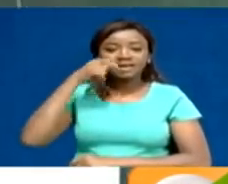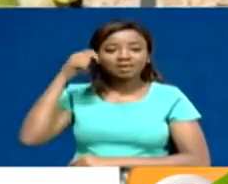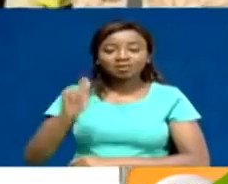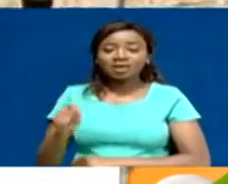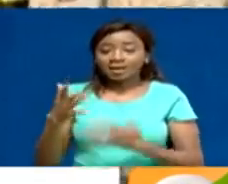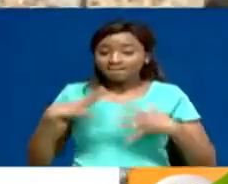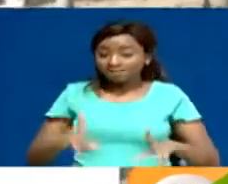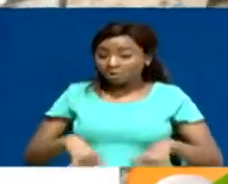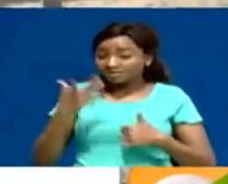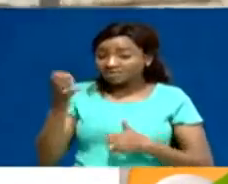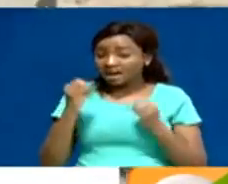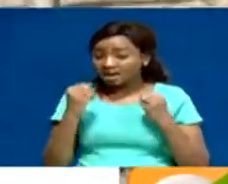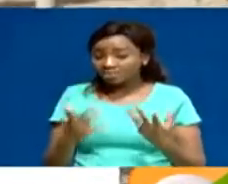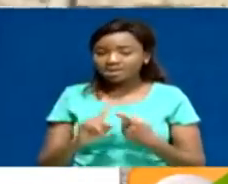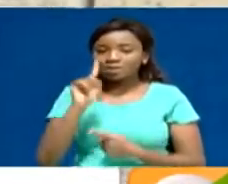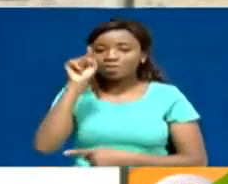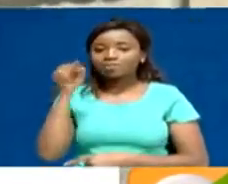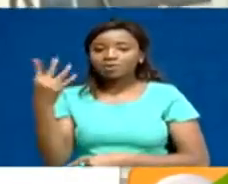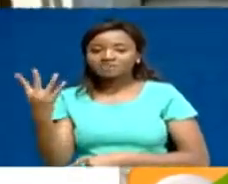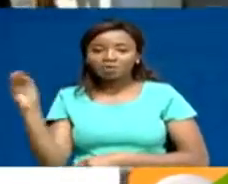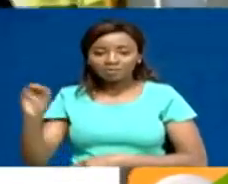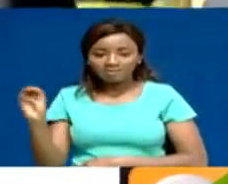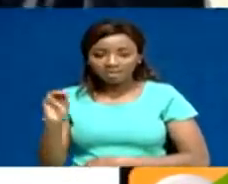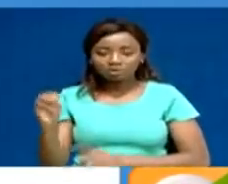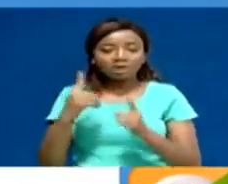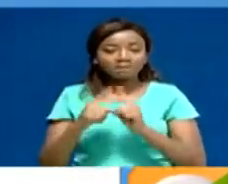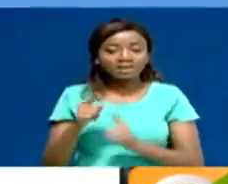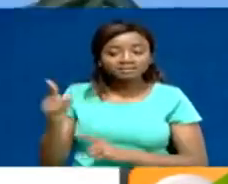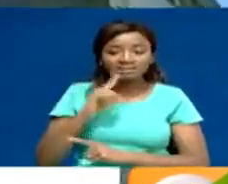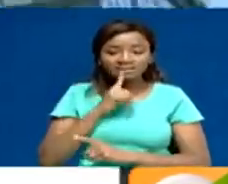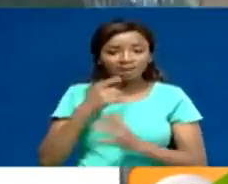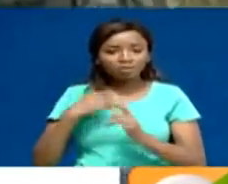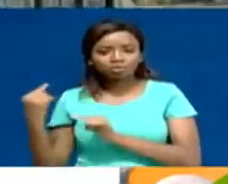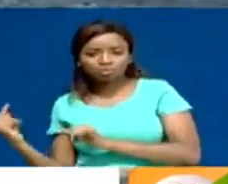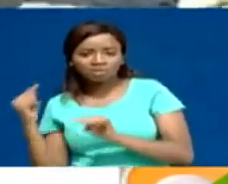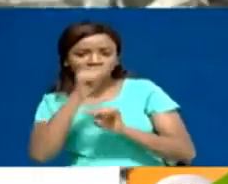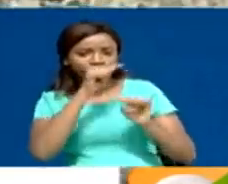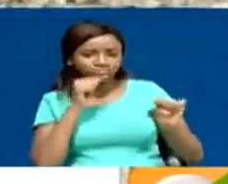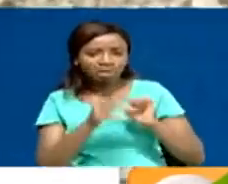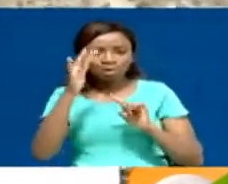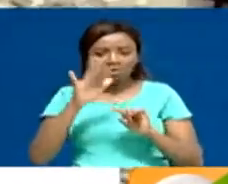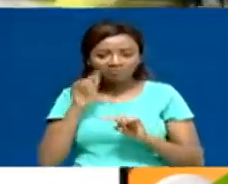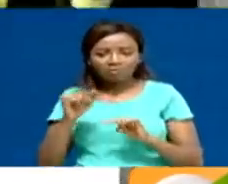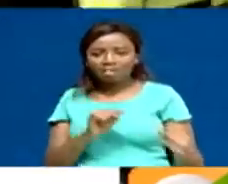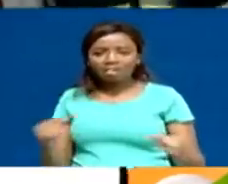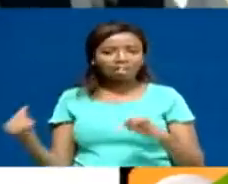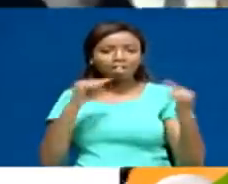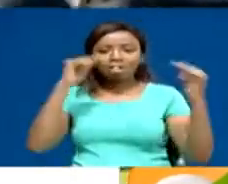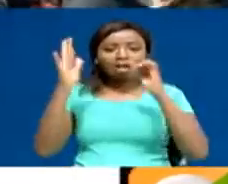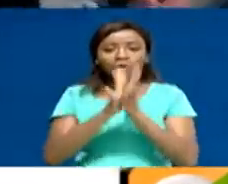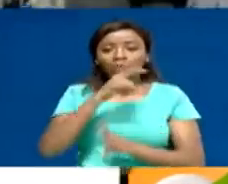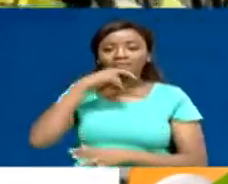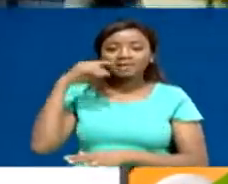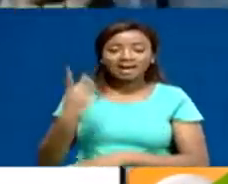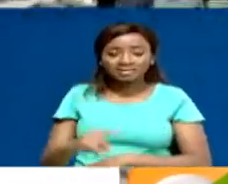residents. However, Ukrainian forces say they repelled the attack after fierce street-to-street fighting with Russian forces.